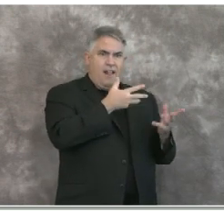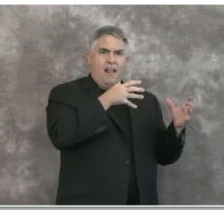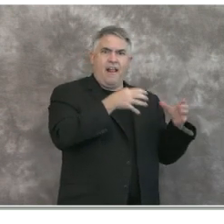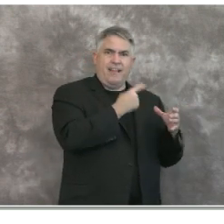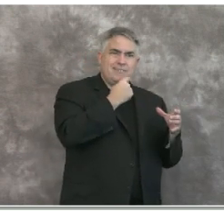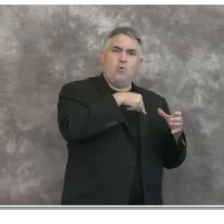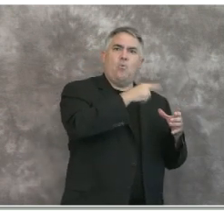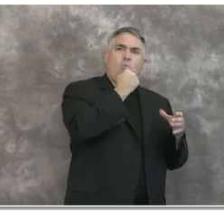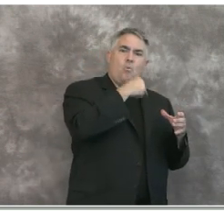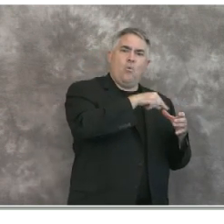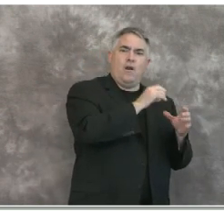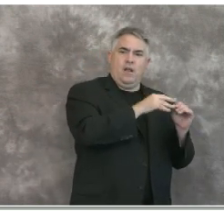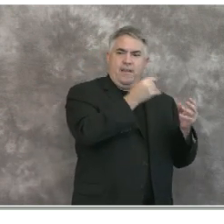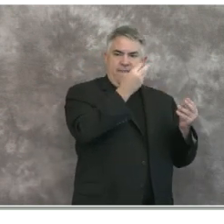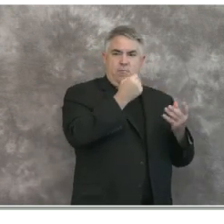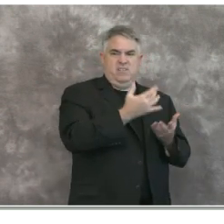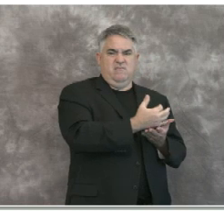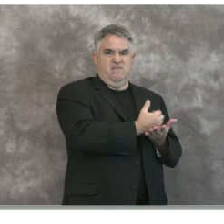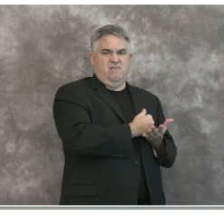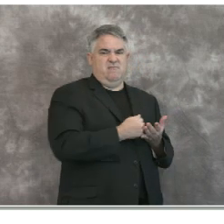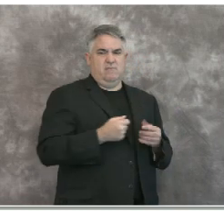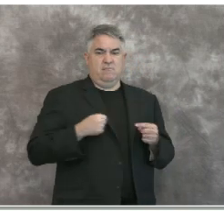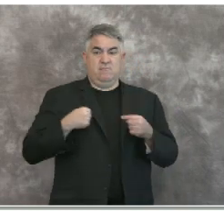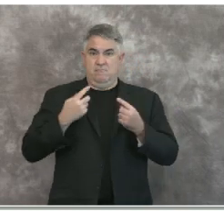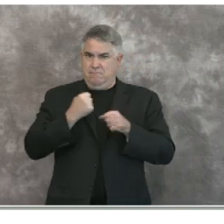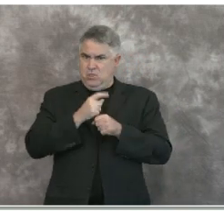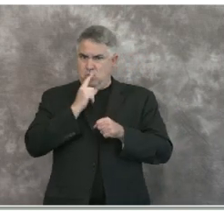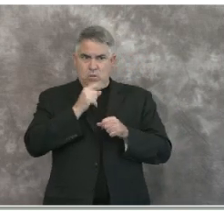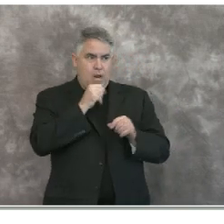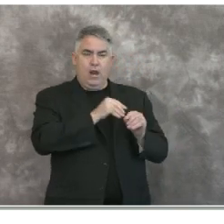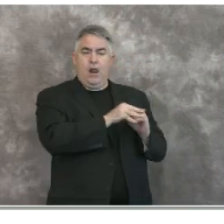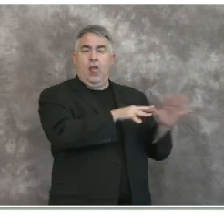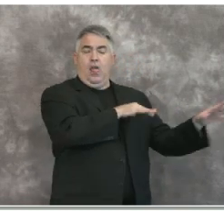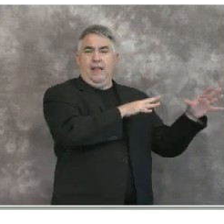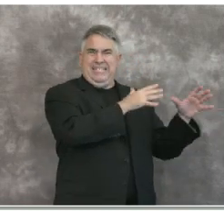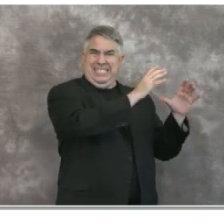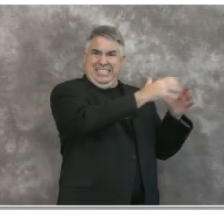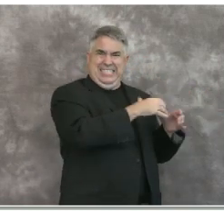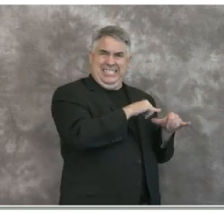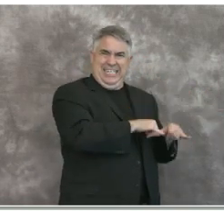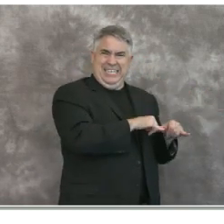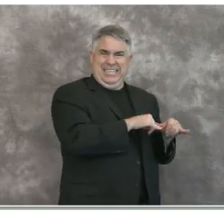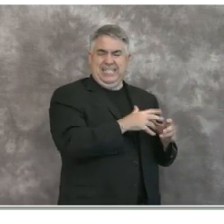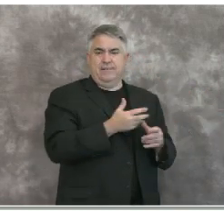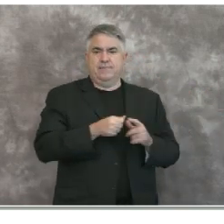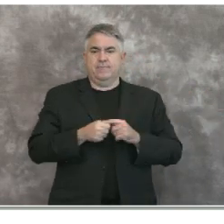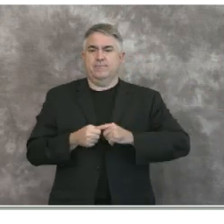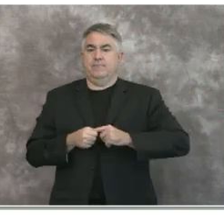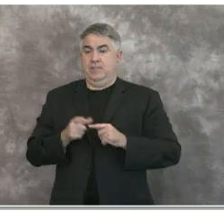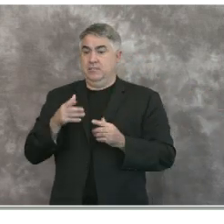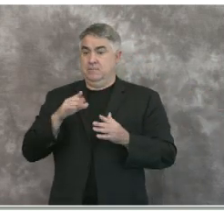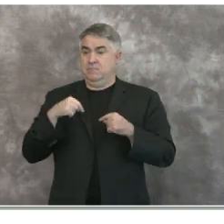contacts, reaching out to those folks, and doing everything we can to daily tackle and wrestle and control the spread of